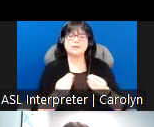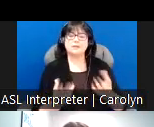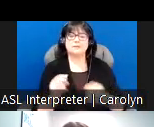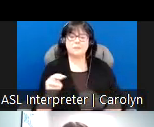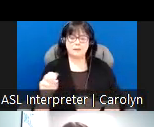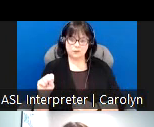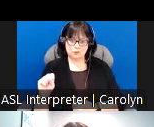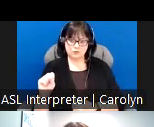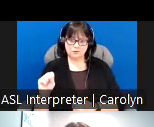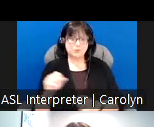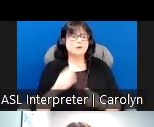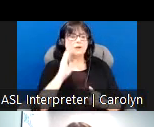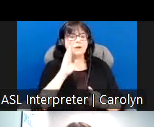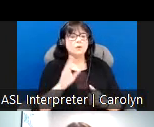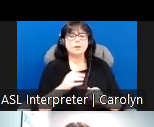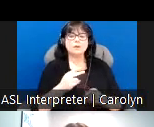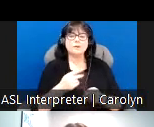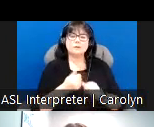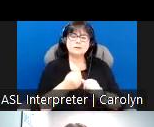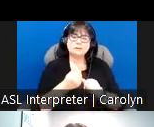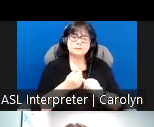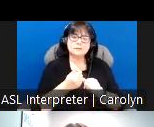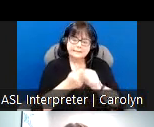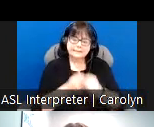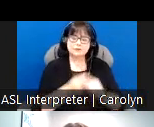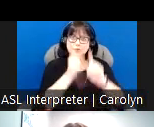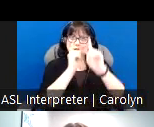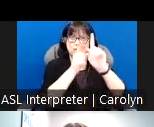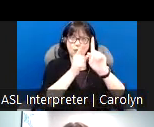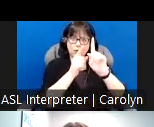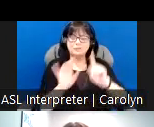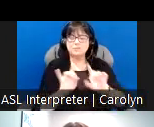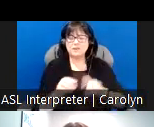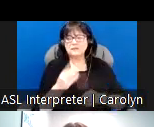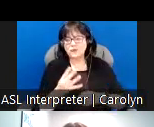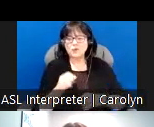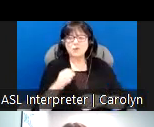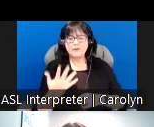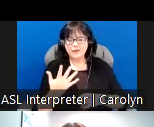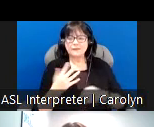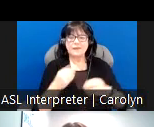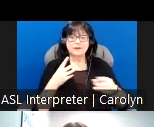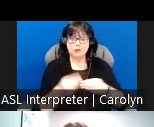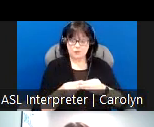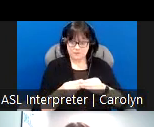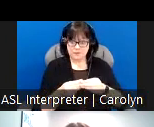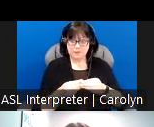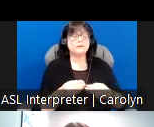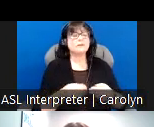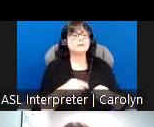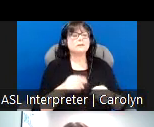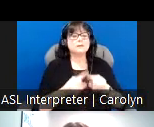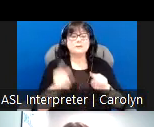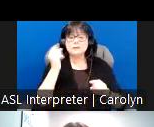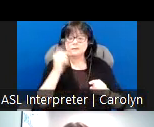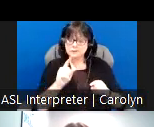selected based on that goal path and that culminating. Not every one that is listed on that list has to be complete, but